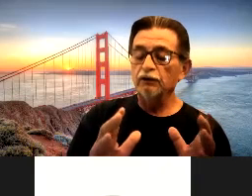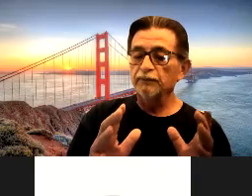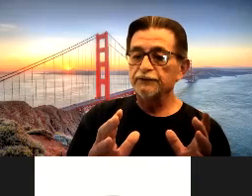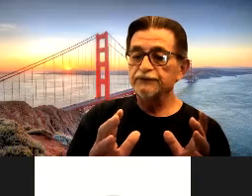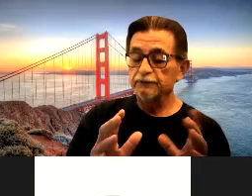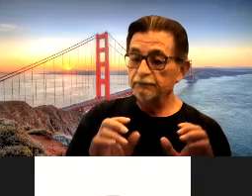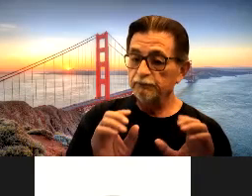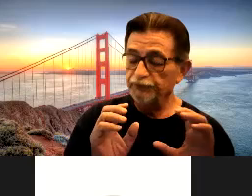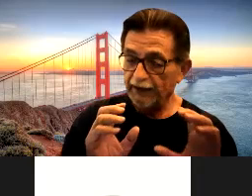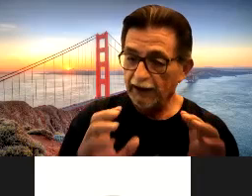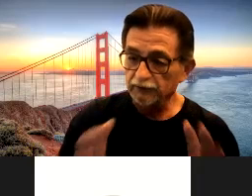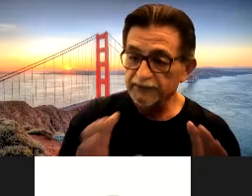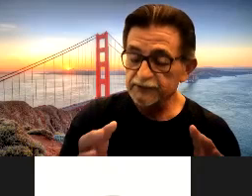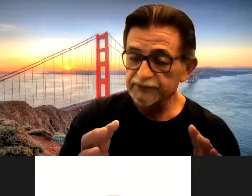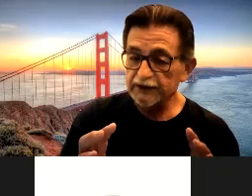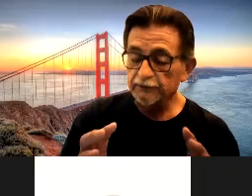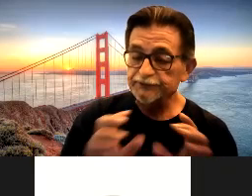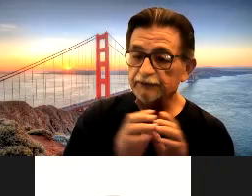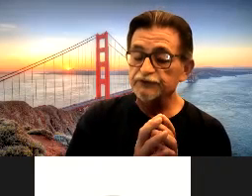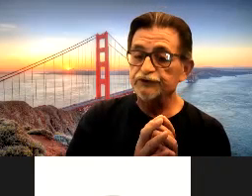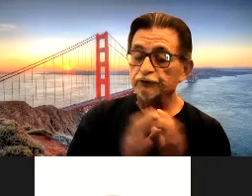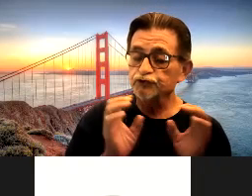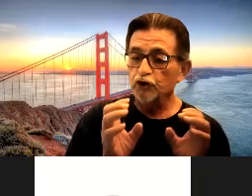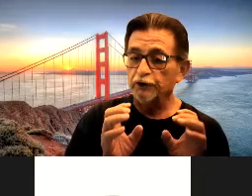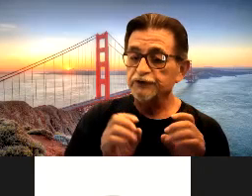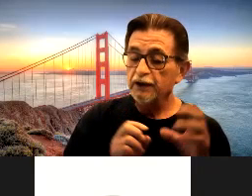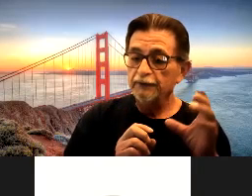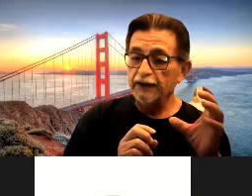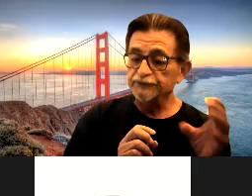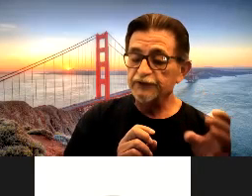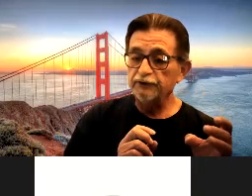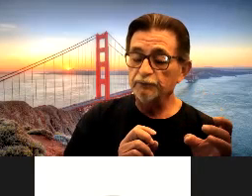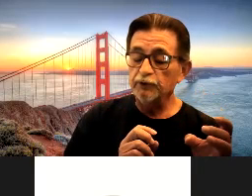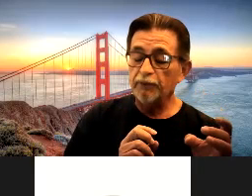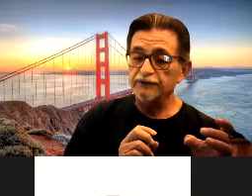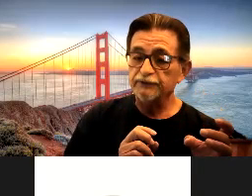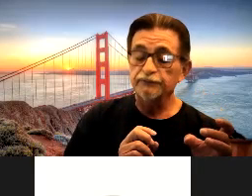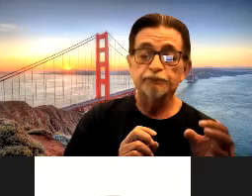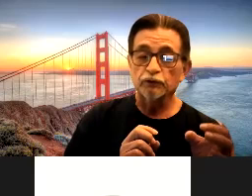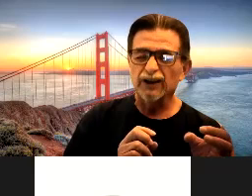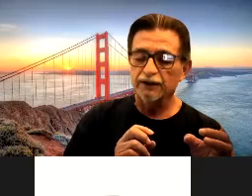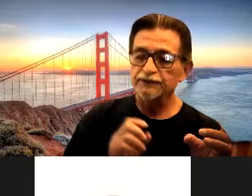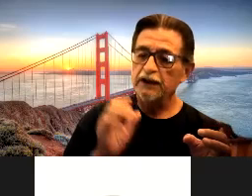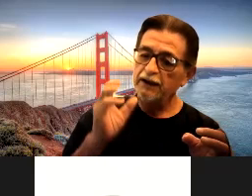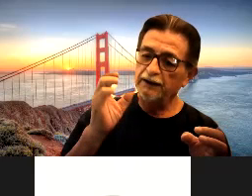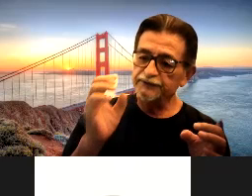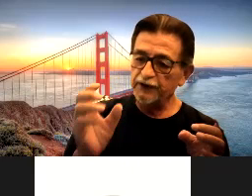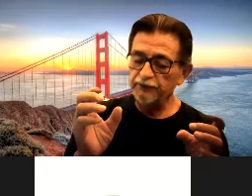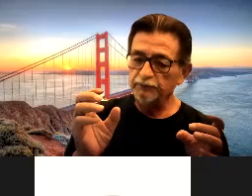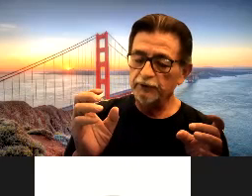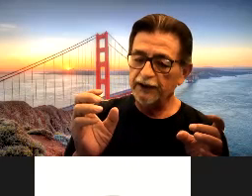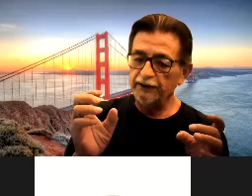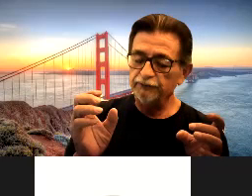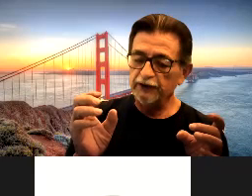the elements themselves have a 0 charge. They have the same number of positive protons and the